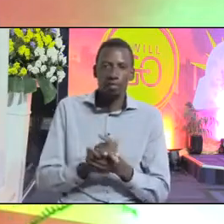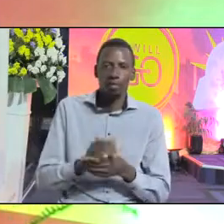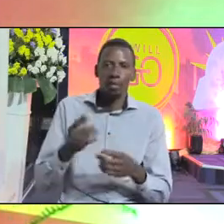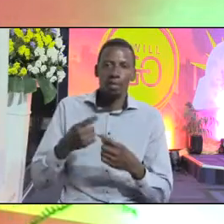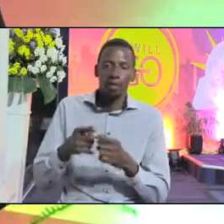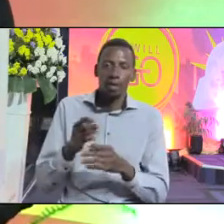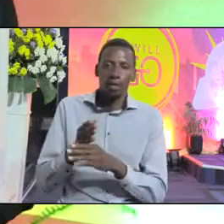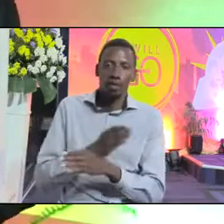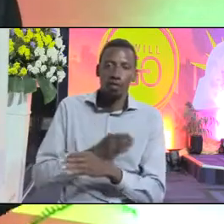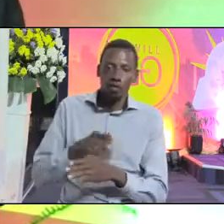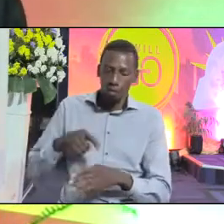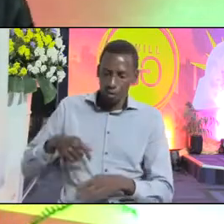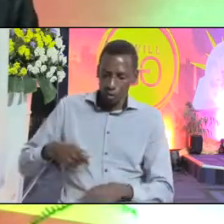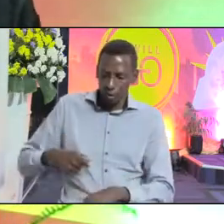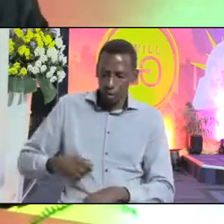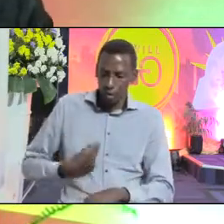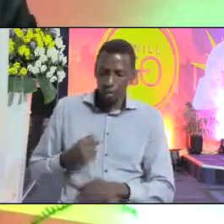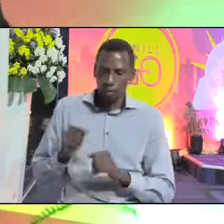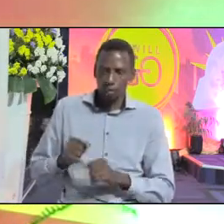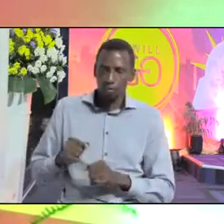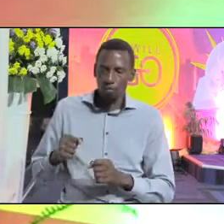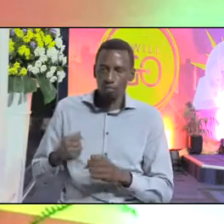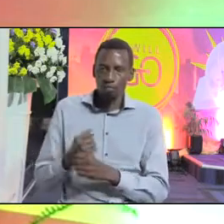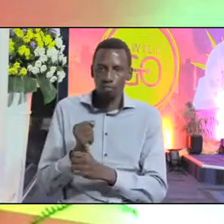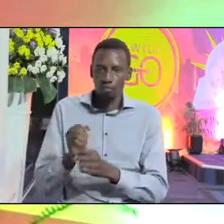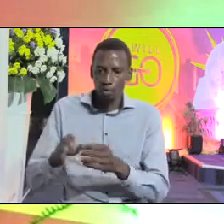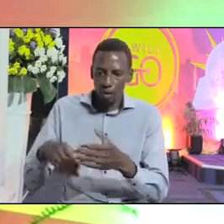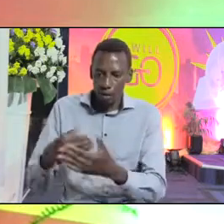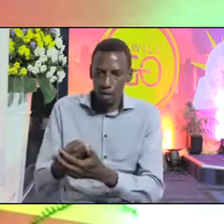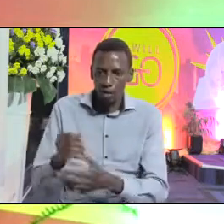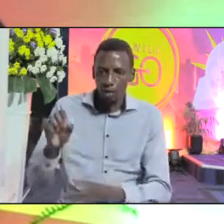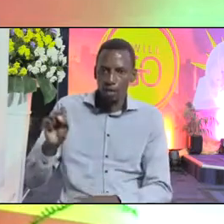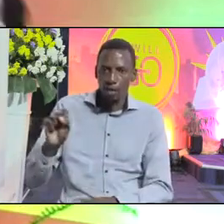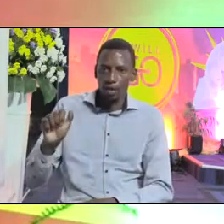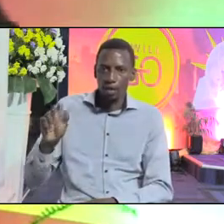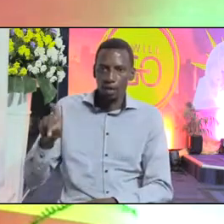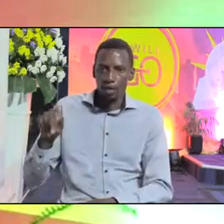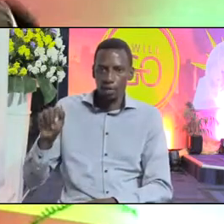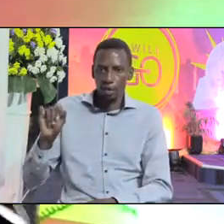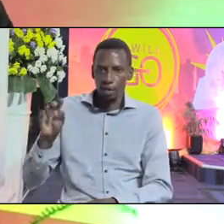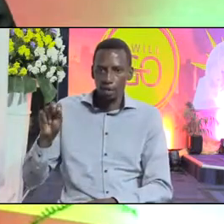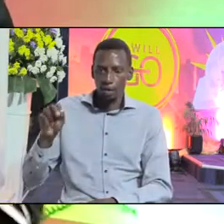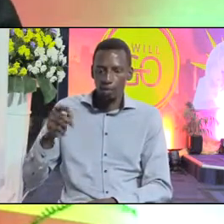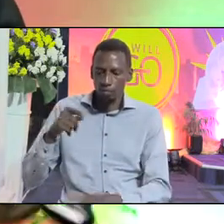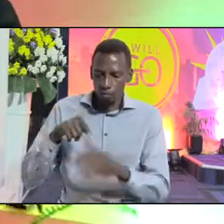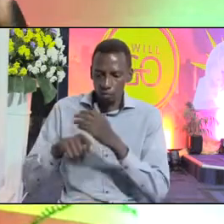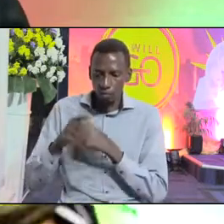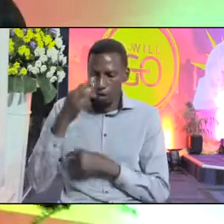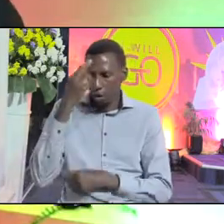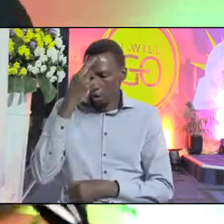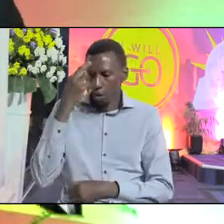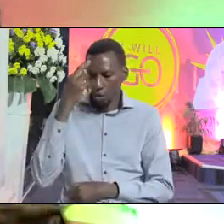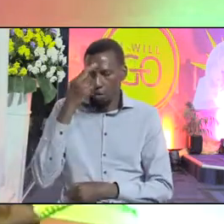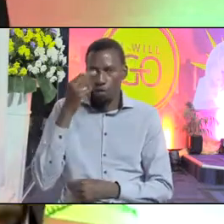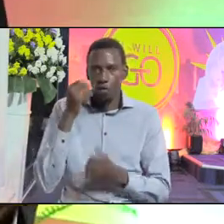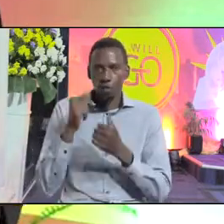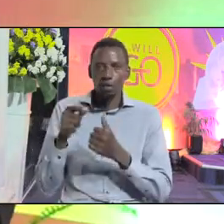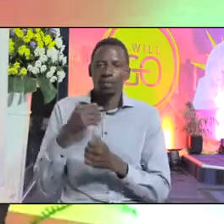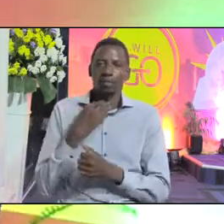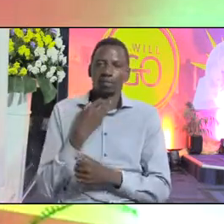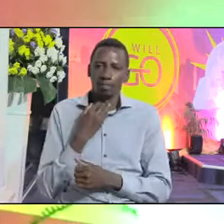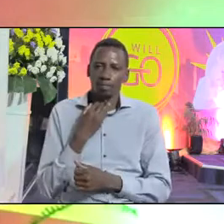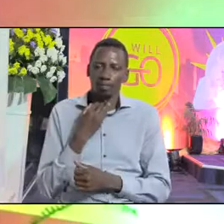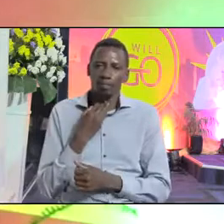But before he could go to Spain and get to Rome, for which he had longed and